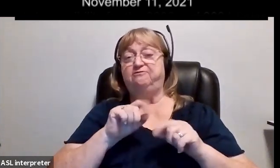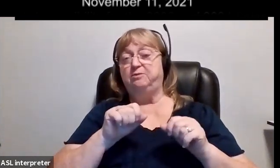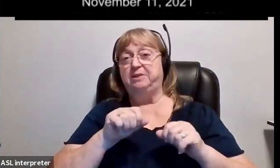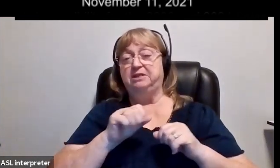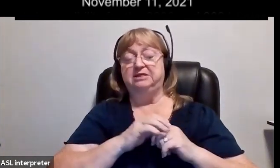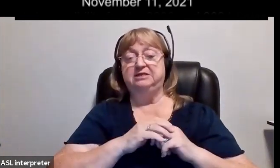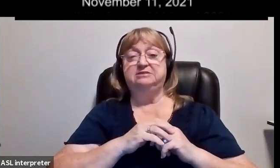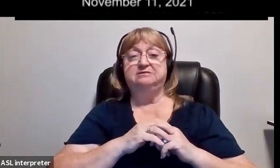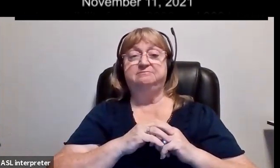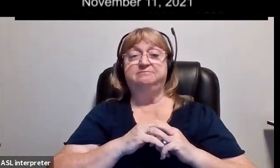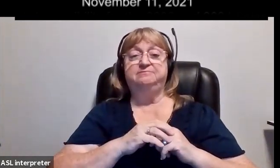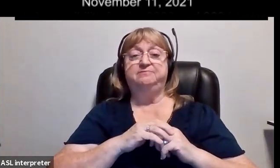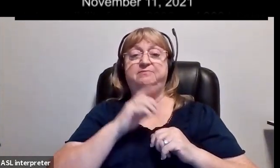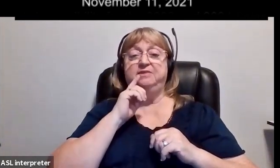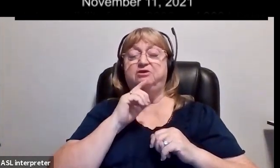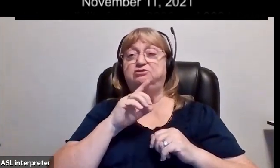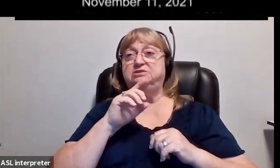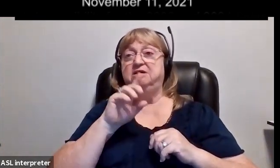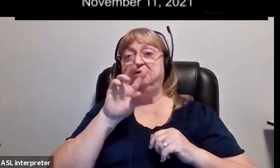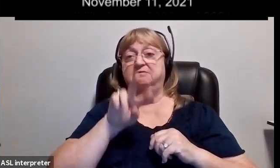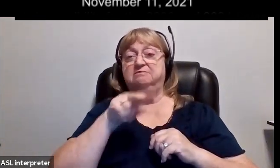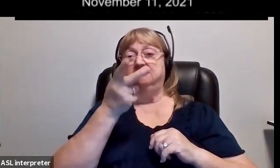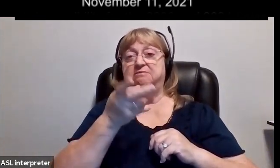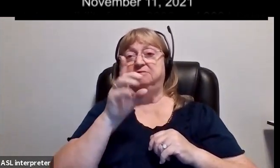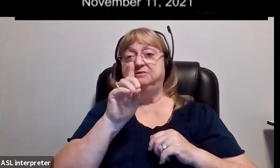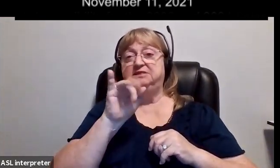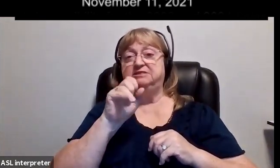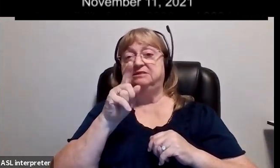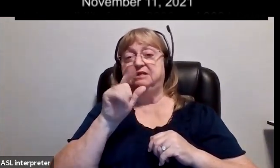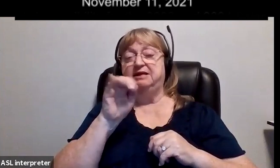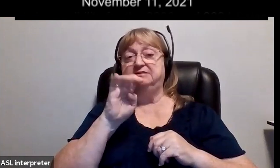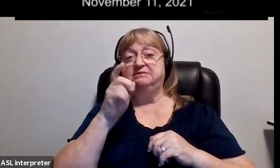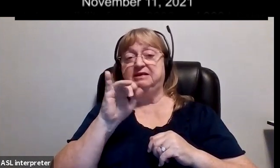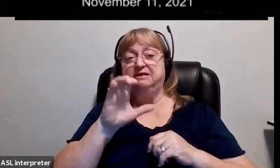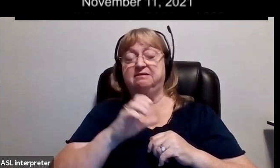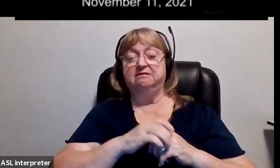So there's dyslexic specific fonts. There are,